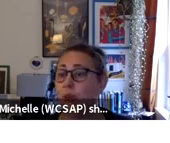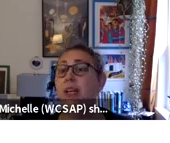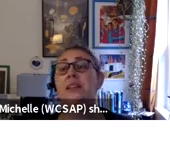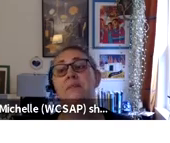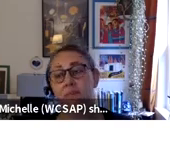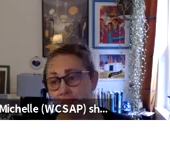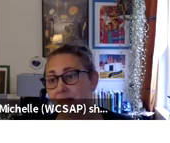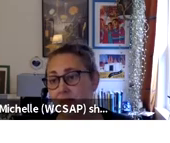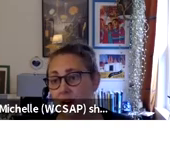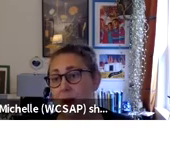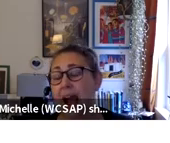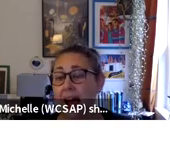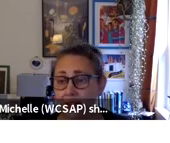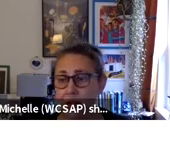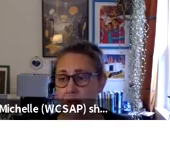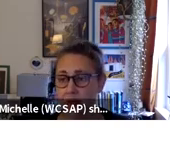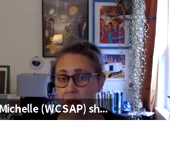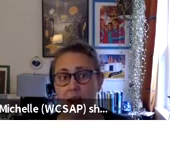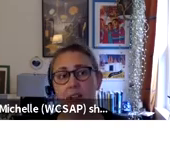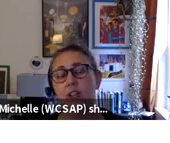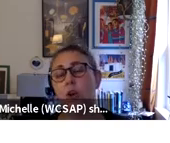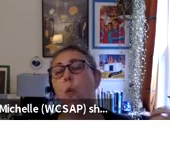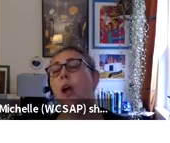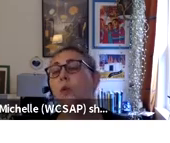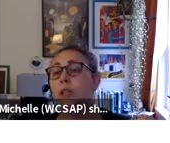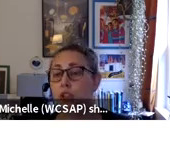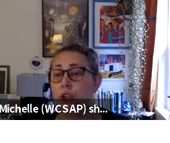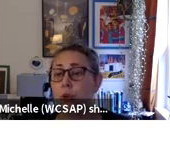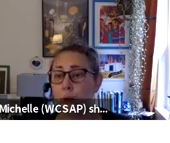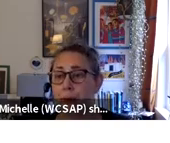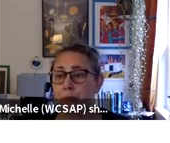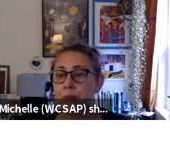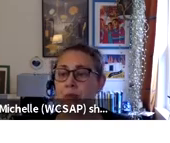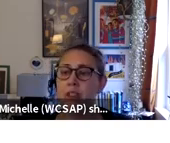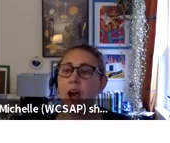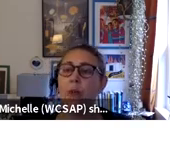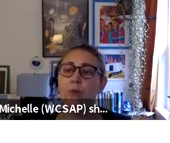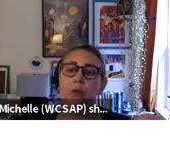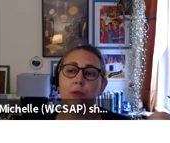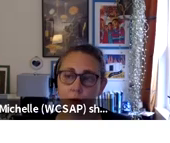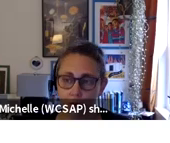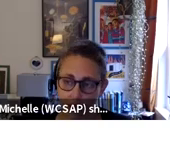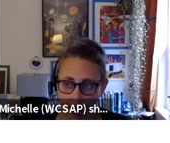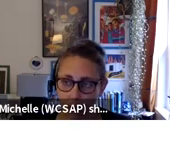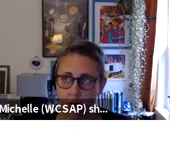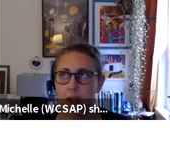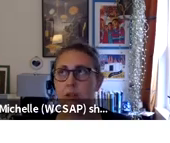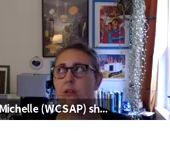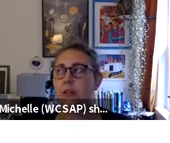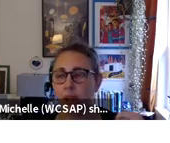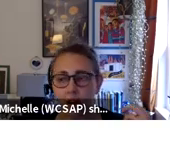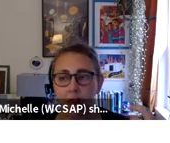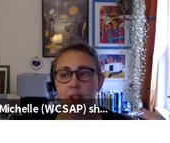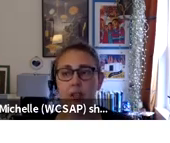also, you know, we have to believe the child. And so what can we do to help you move through that? What can we